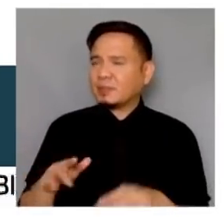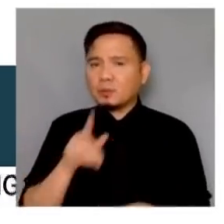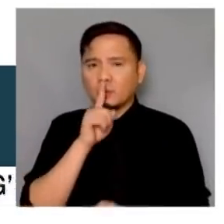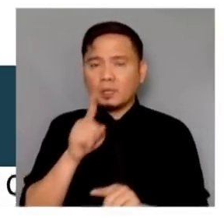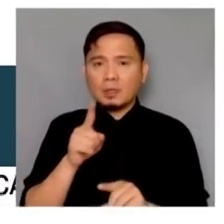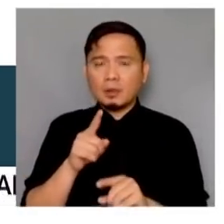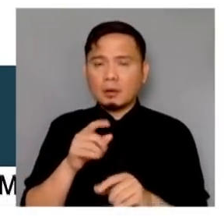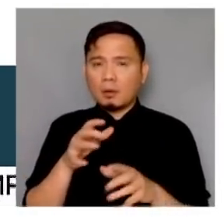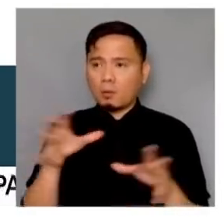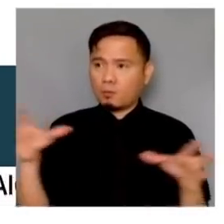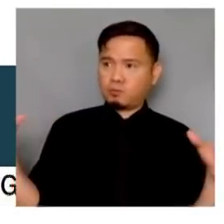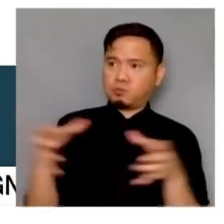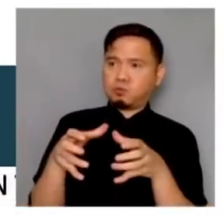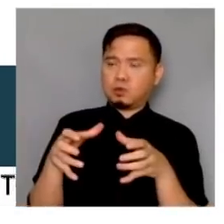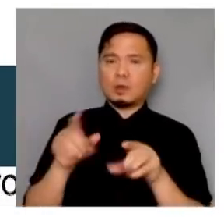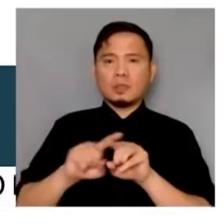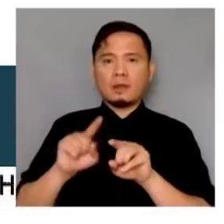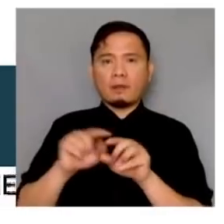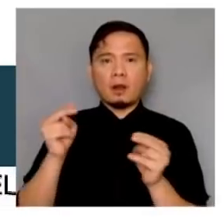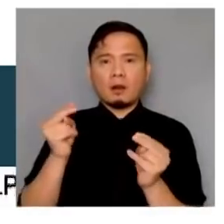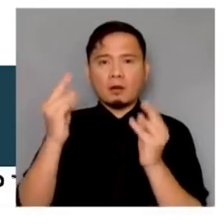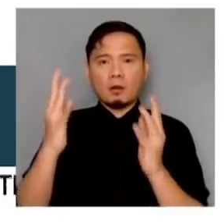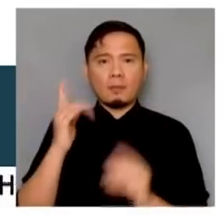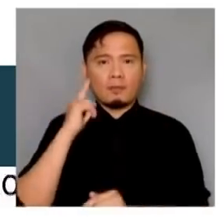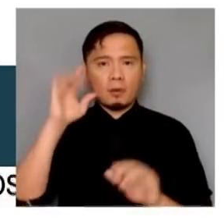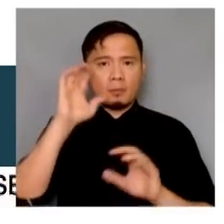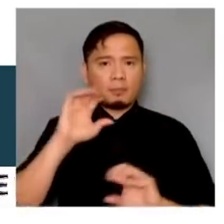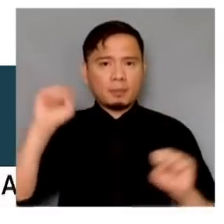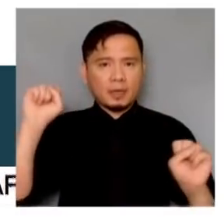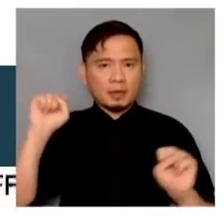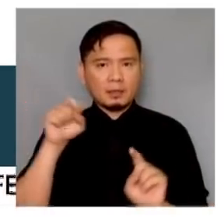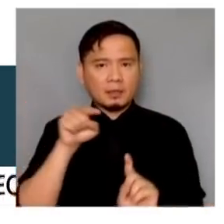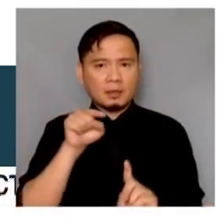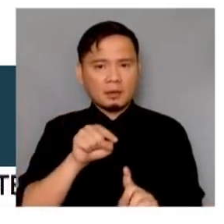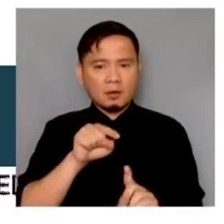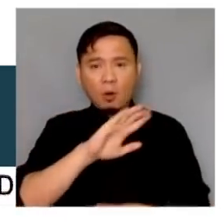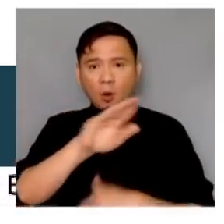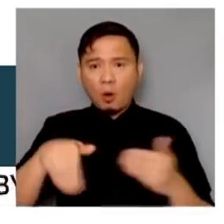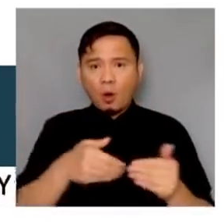A gathering of presidential candidates,